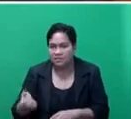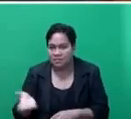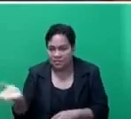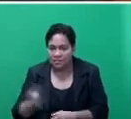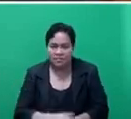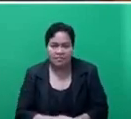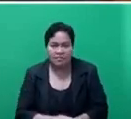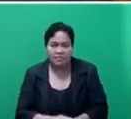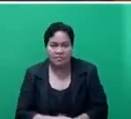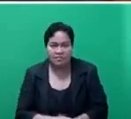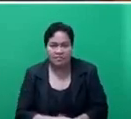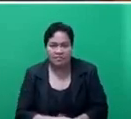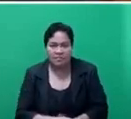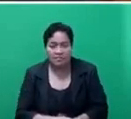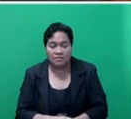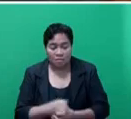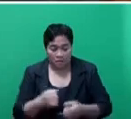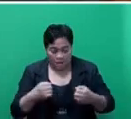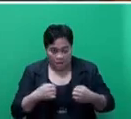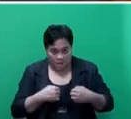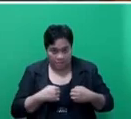Honorable Speaker, you know, our